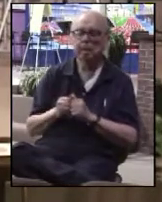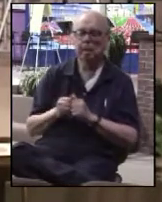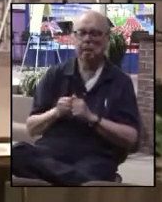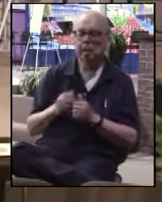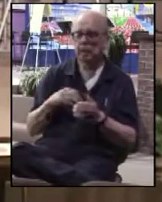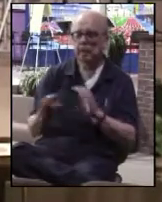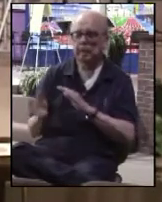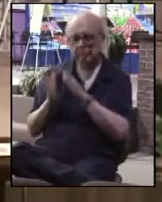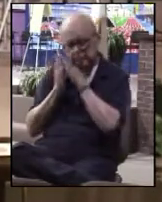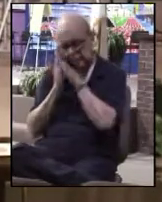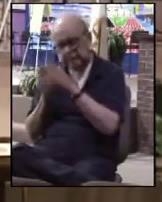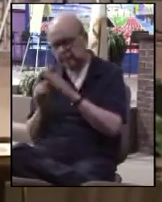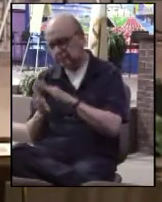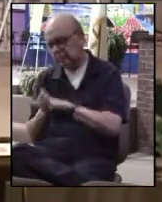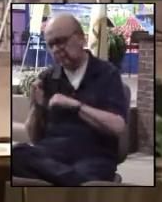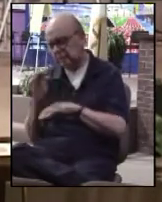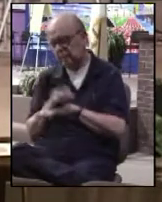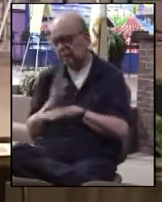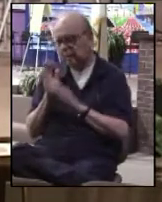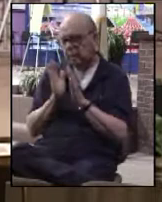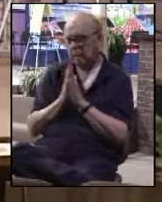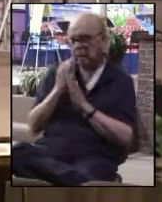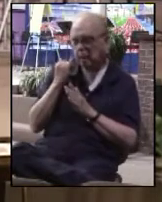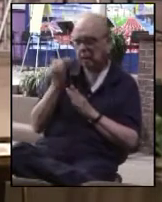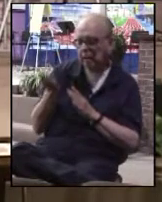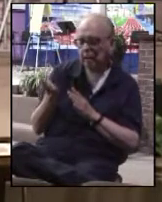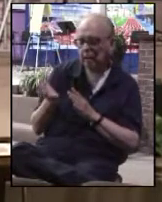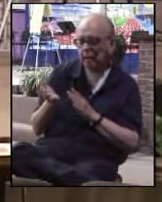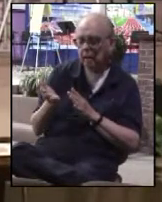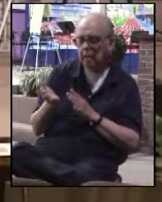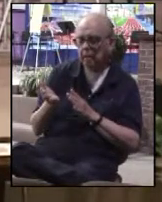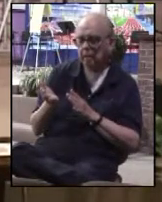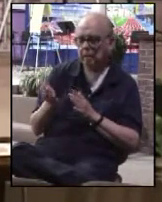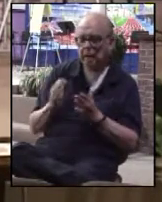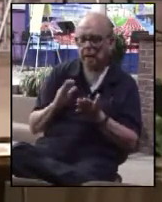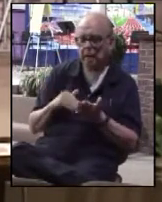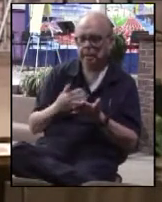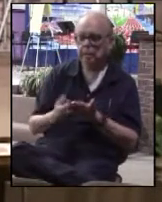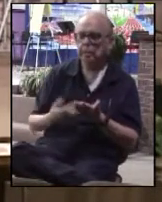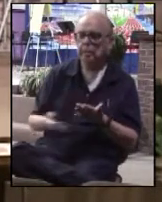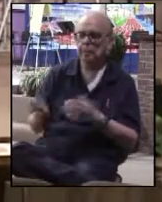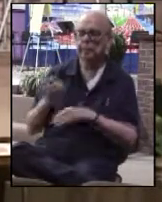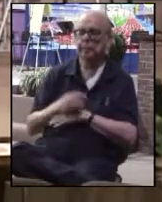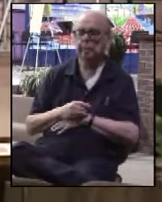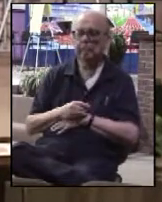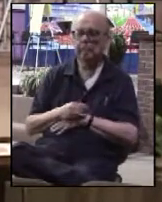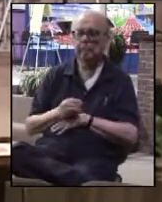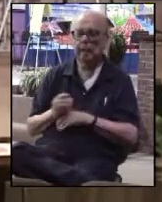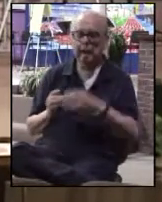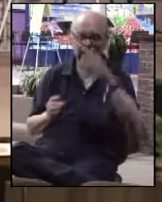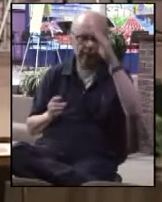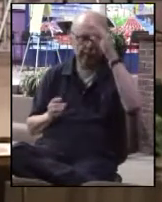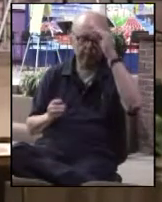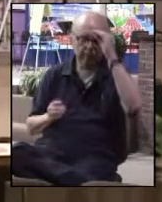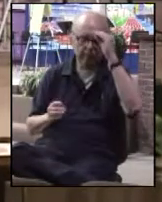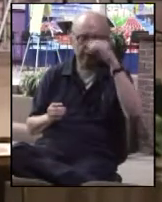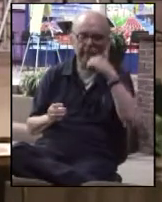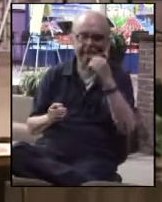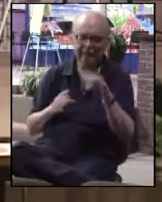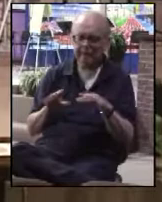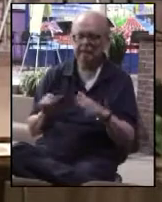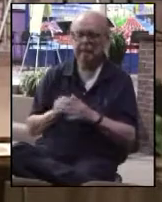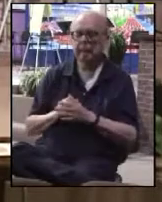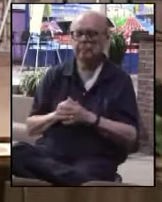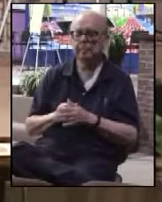him into bed that night I asked him if he had a good birthday and he said I did